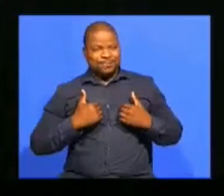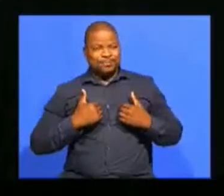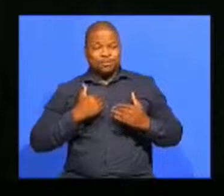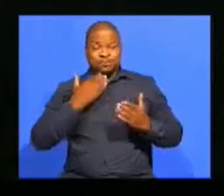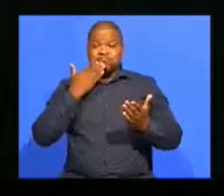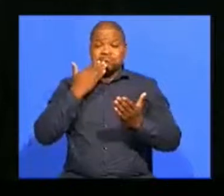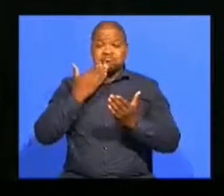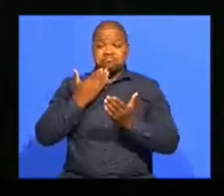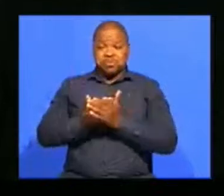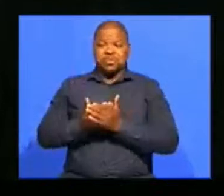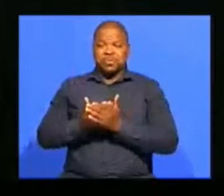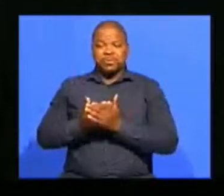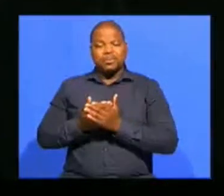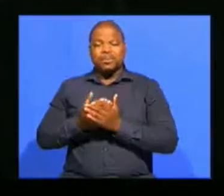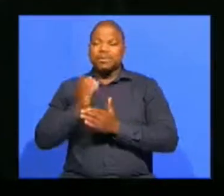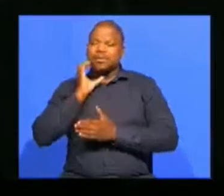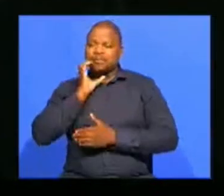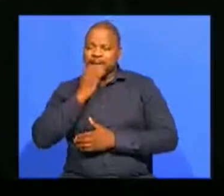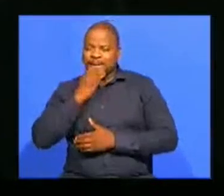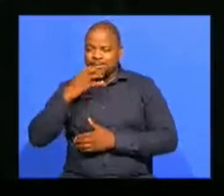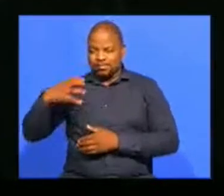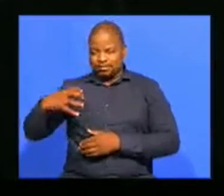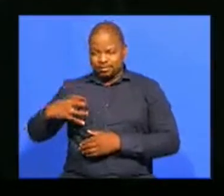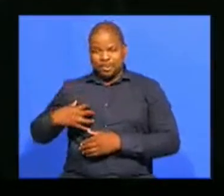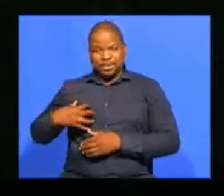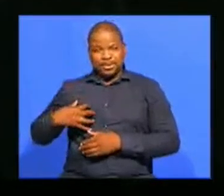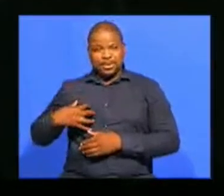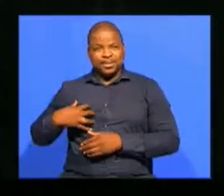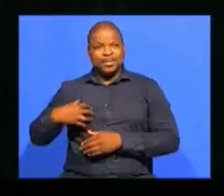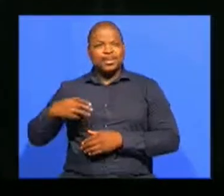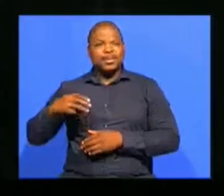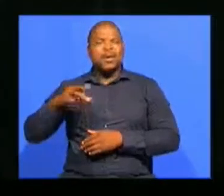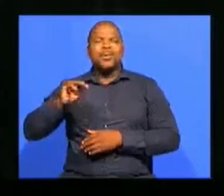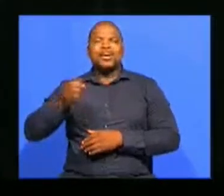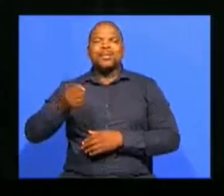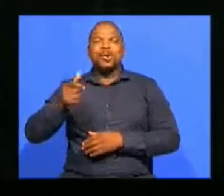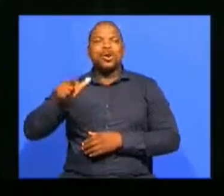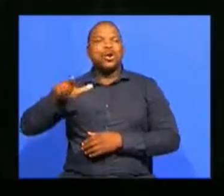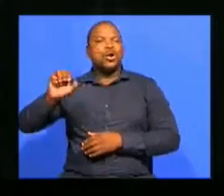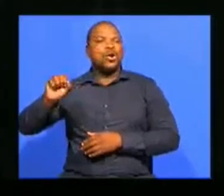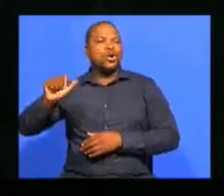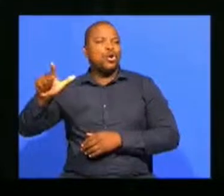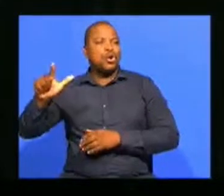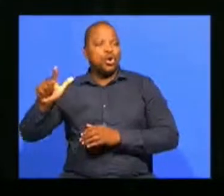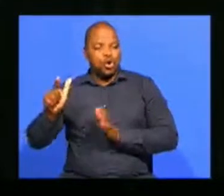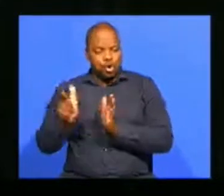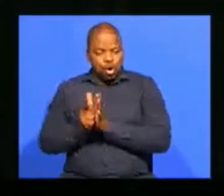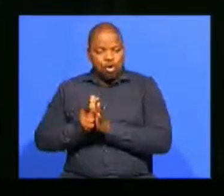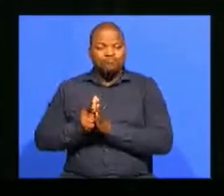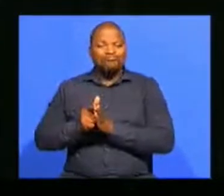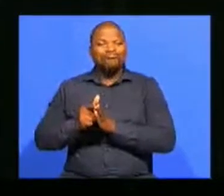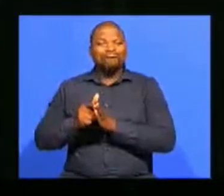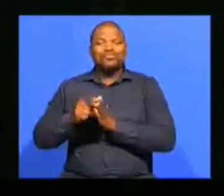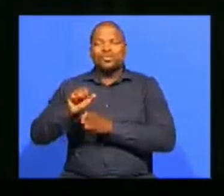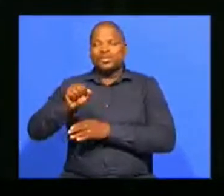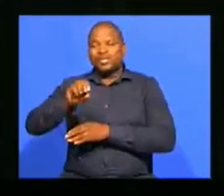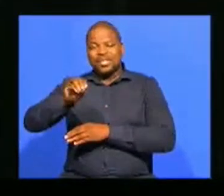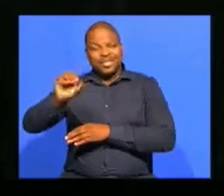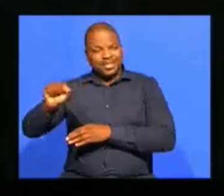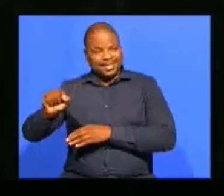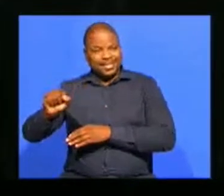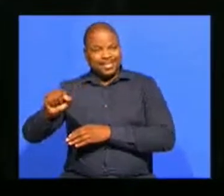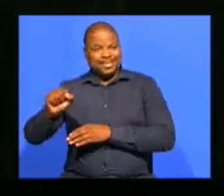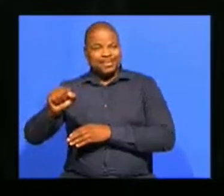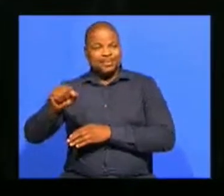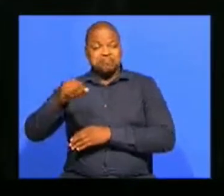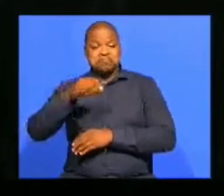great tradesmen and women at sea, including maritime law and the law of the seas. You might